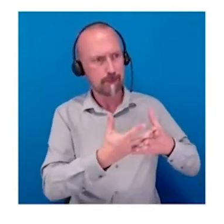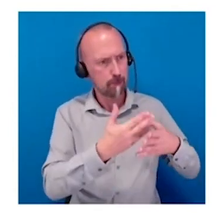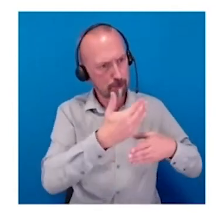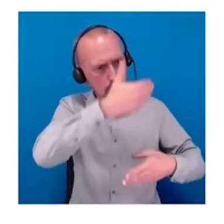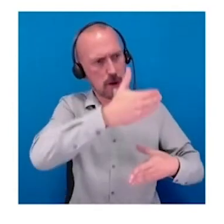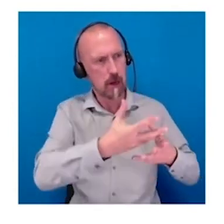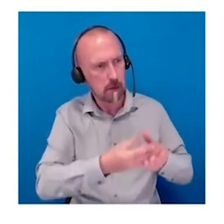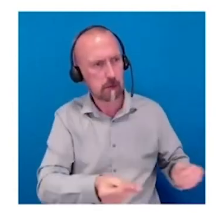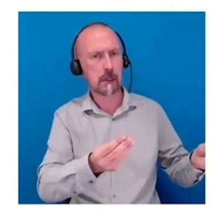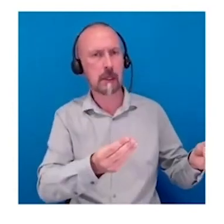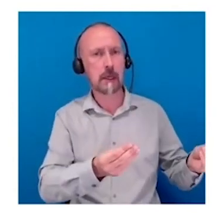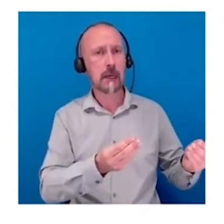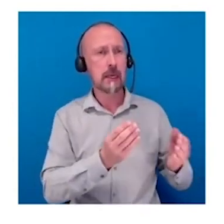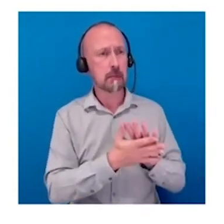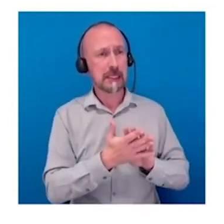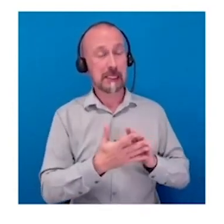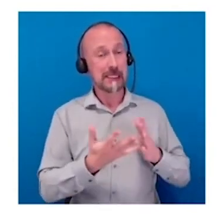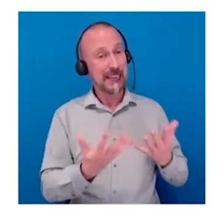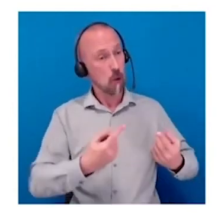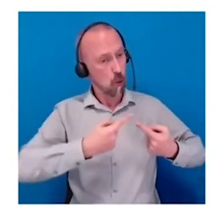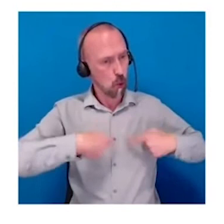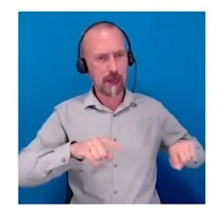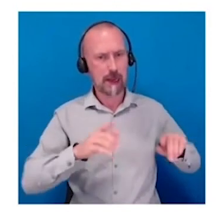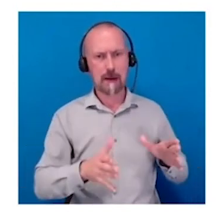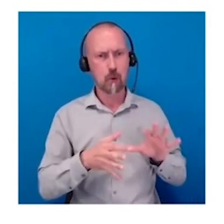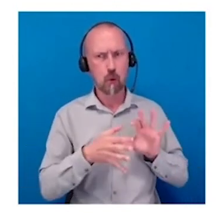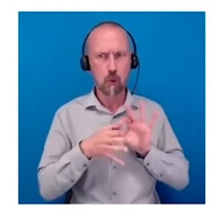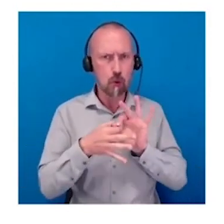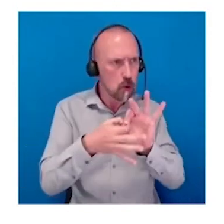on us now to kind of work collectively to try and